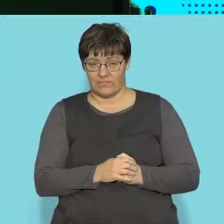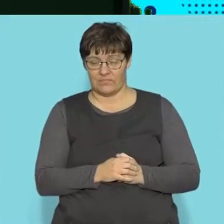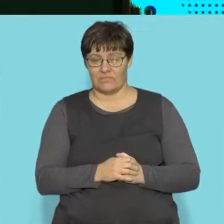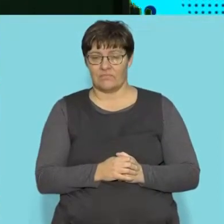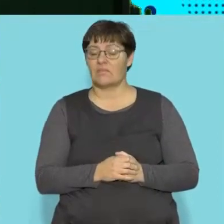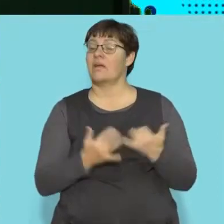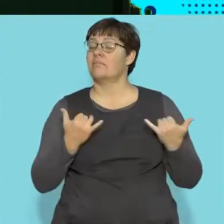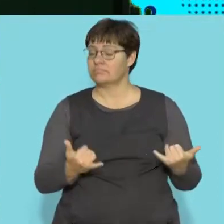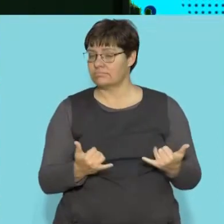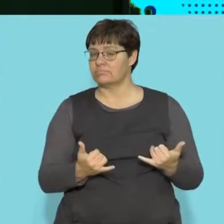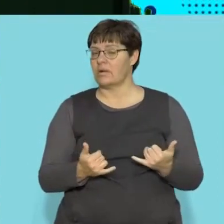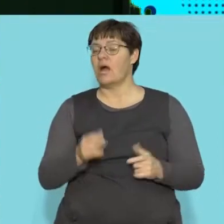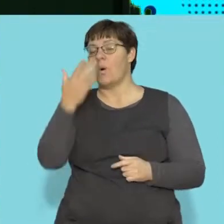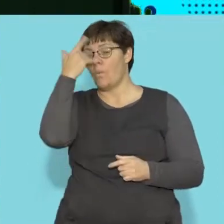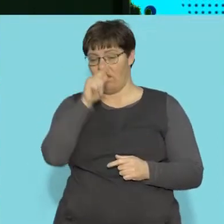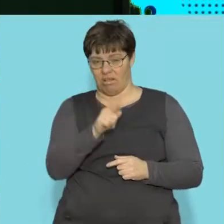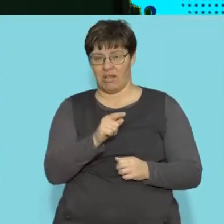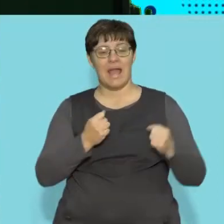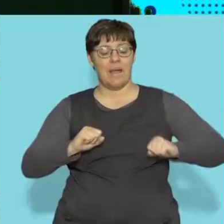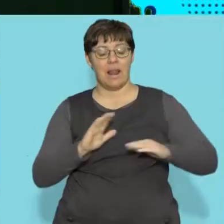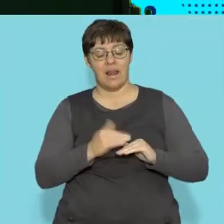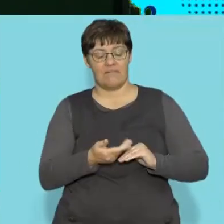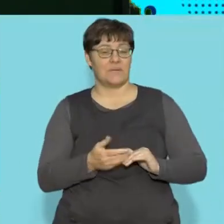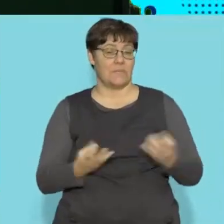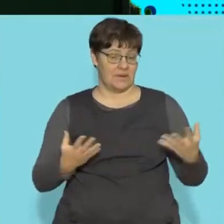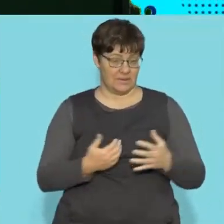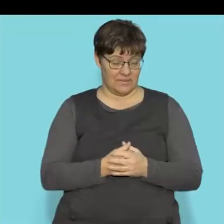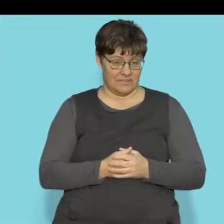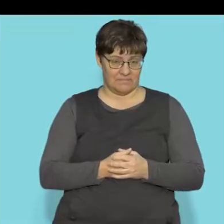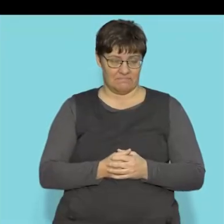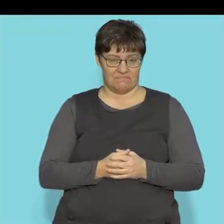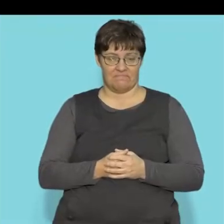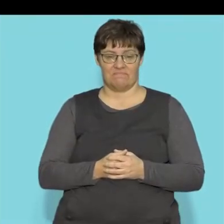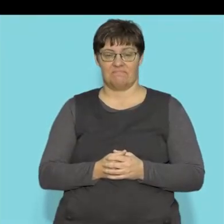And that will let me know how much empty space is left. Let's go back to the board.